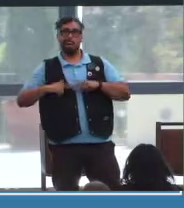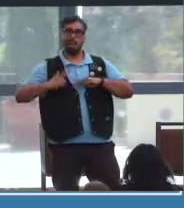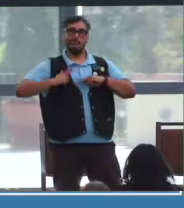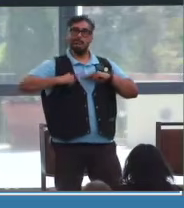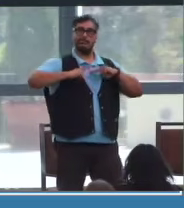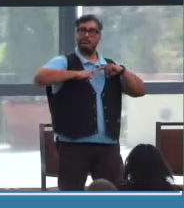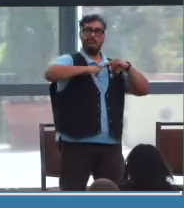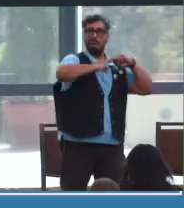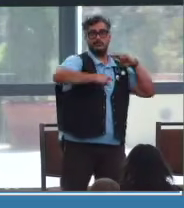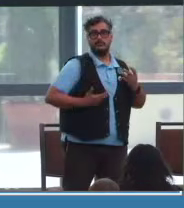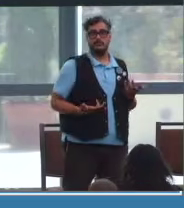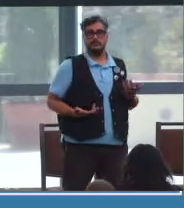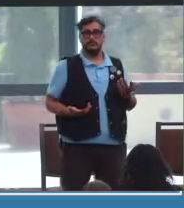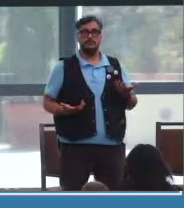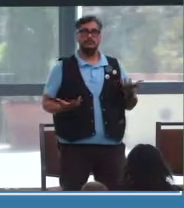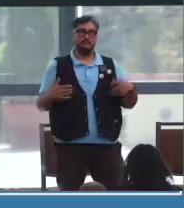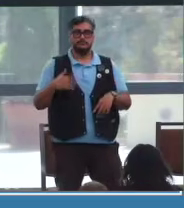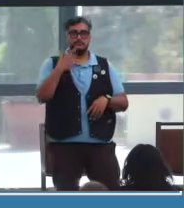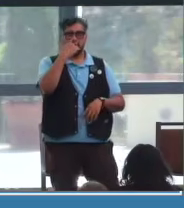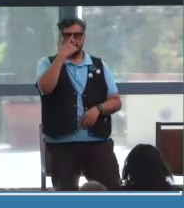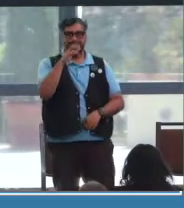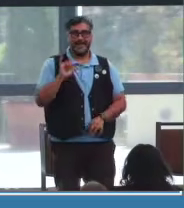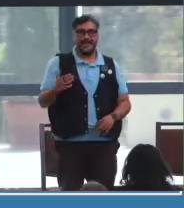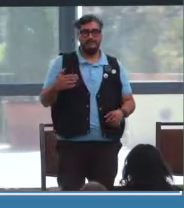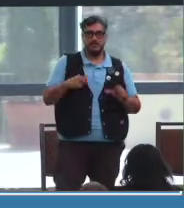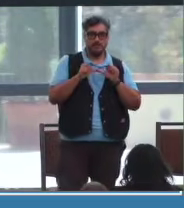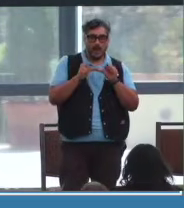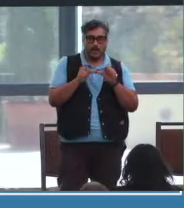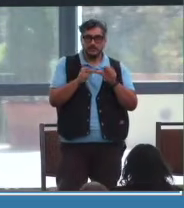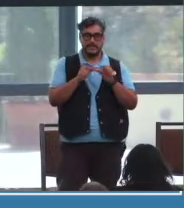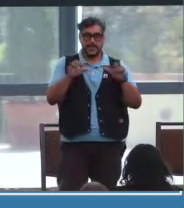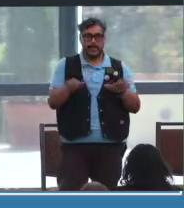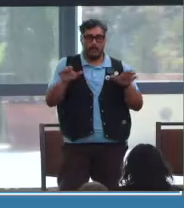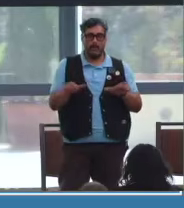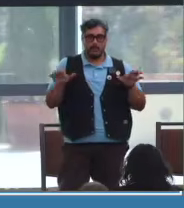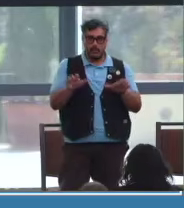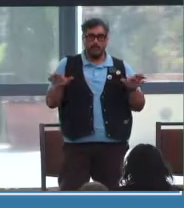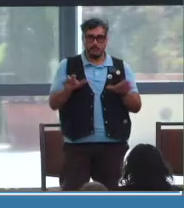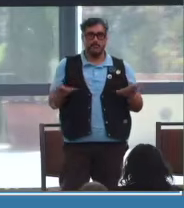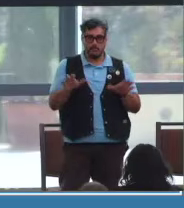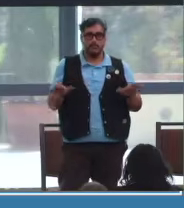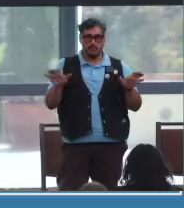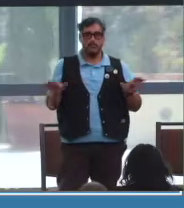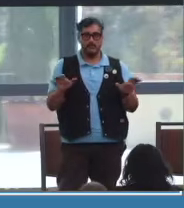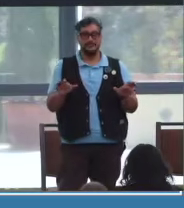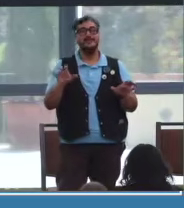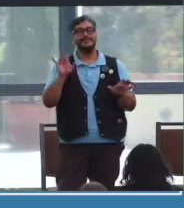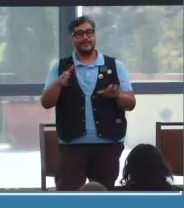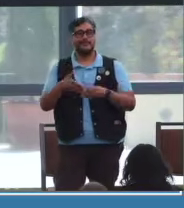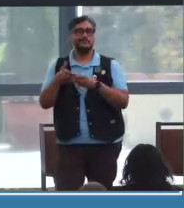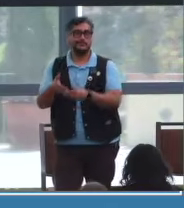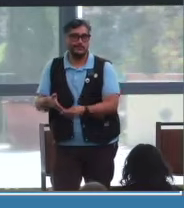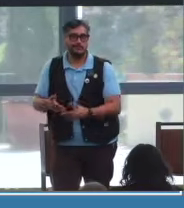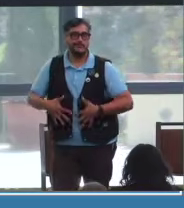T cells and so forth. So we're in this constant activation stage, and that leads to the organ damage and